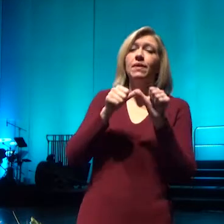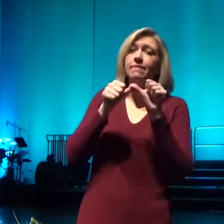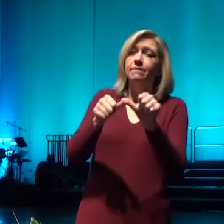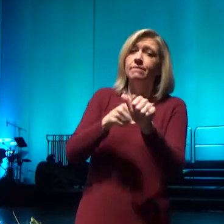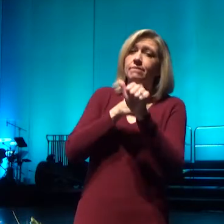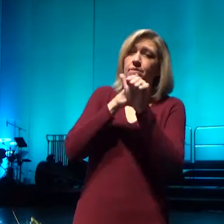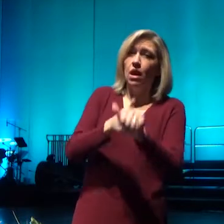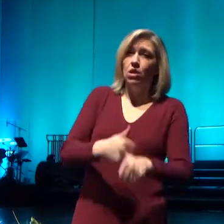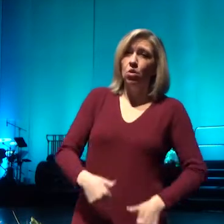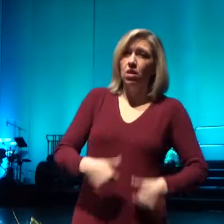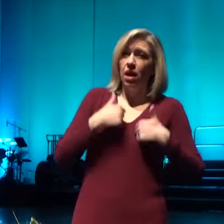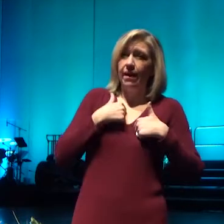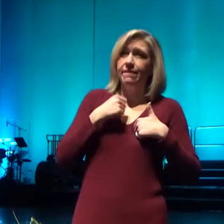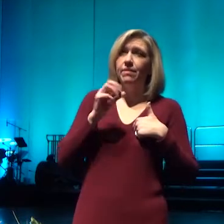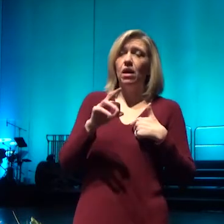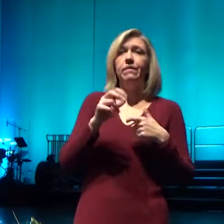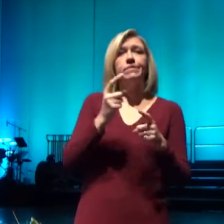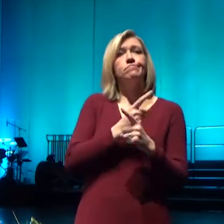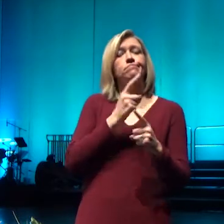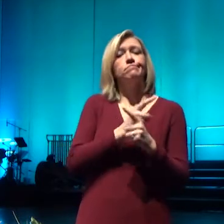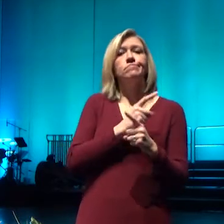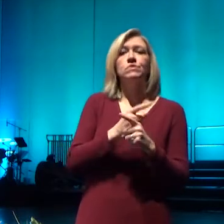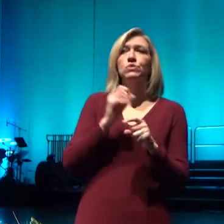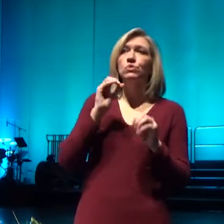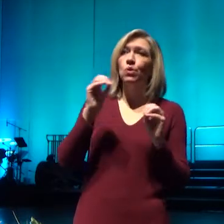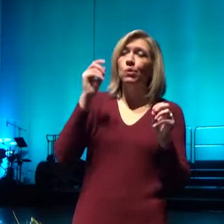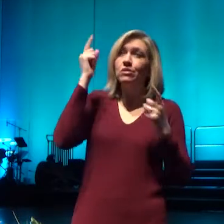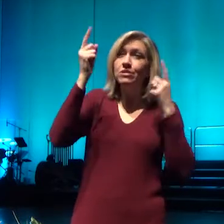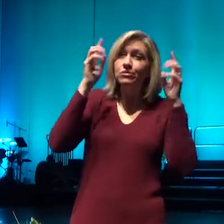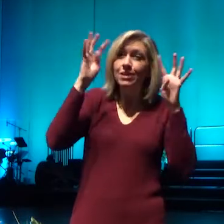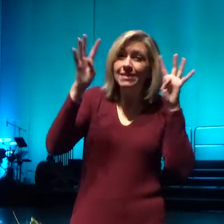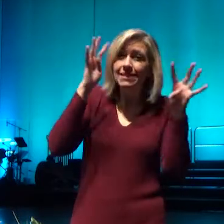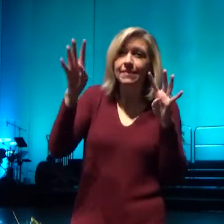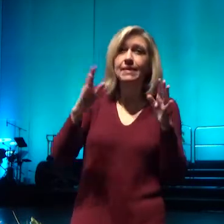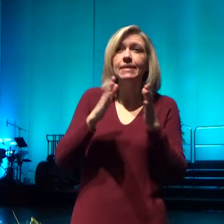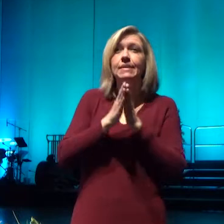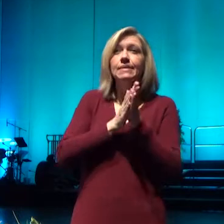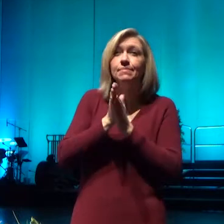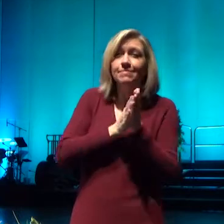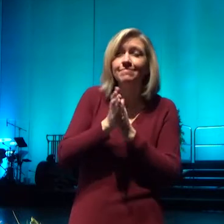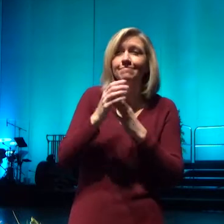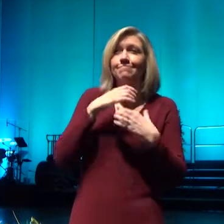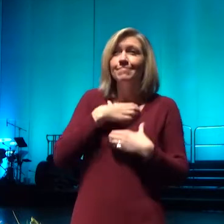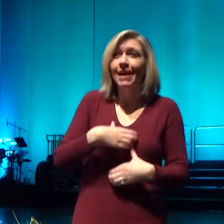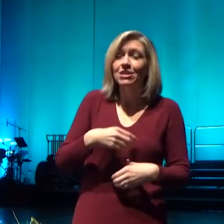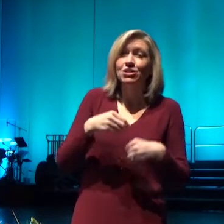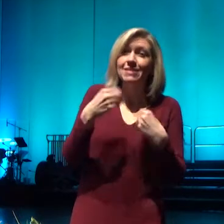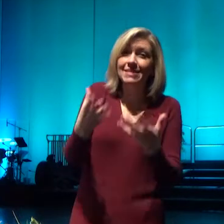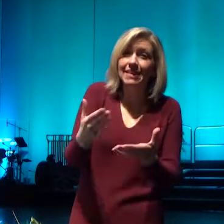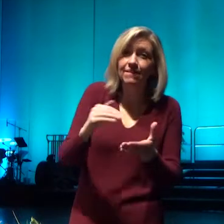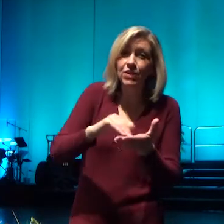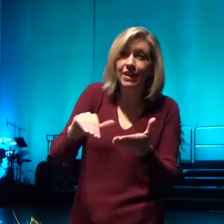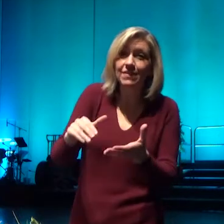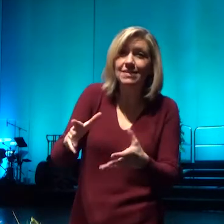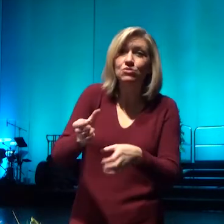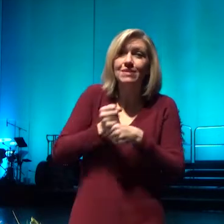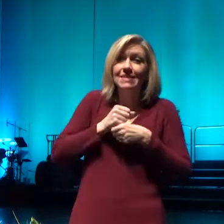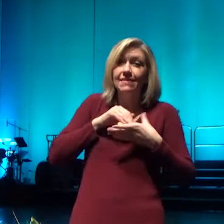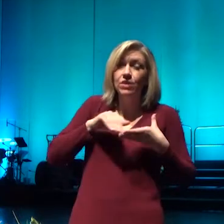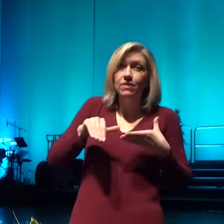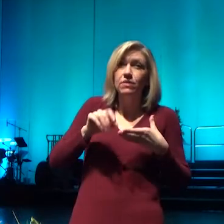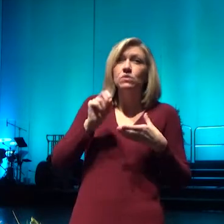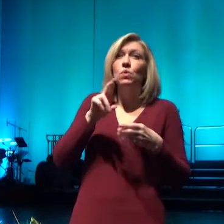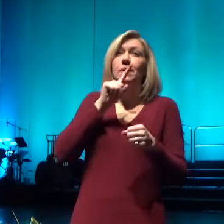rationality. You won't have creativity or eroticism or faith or passion or be able to give or receive forgiveness or be committed to anything larger